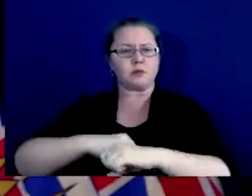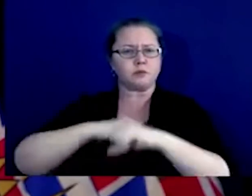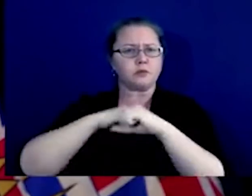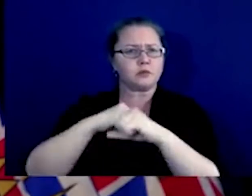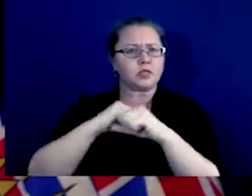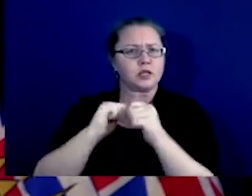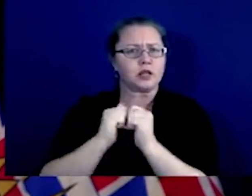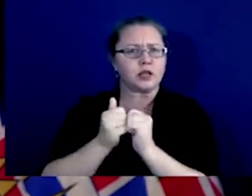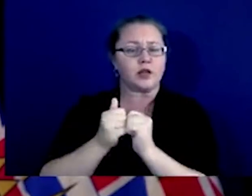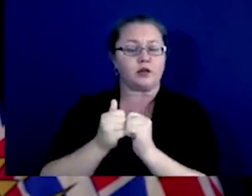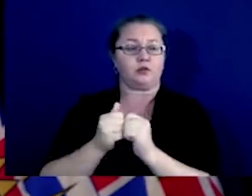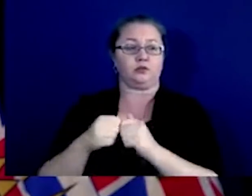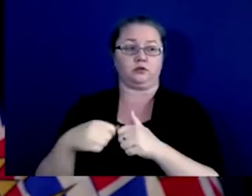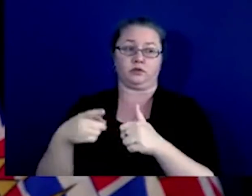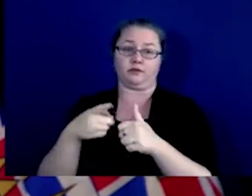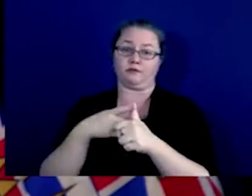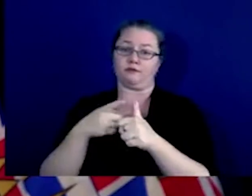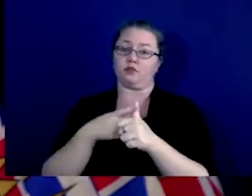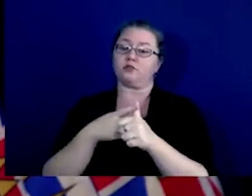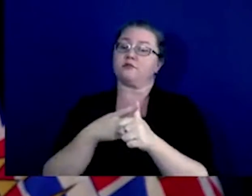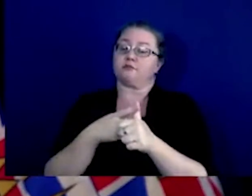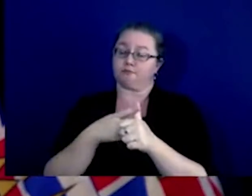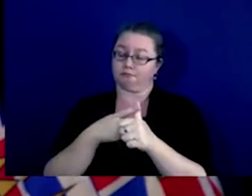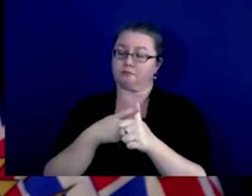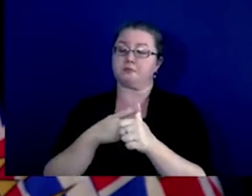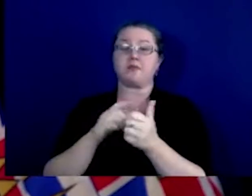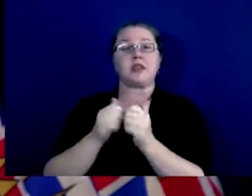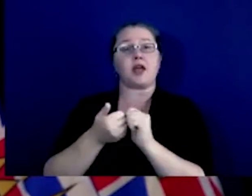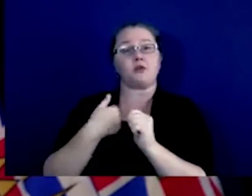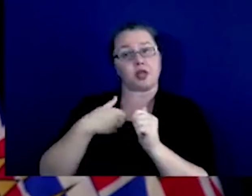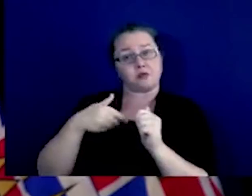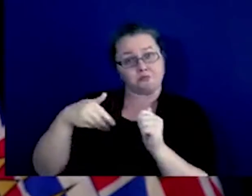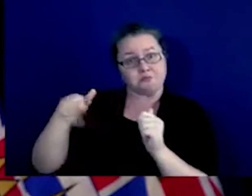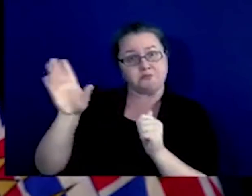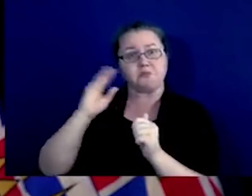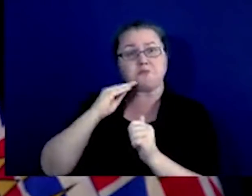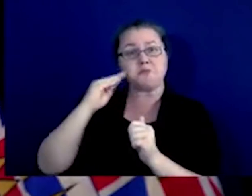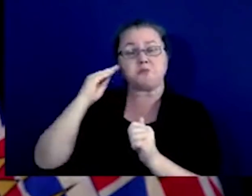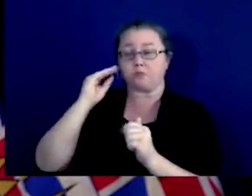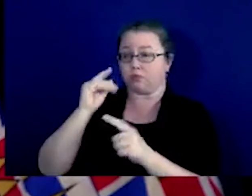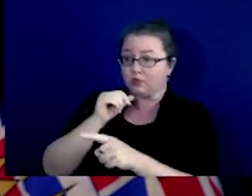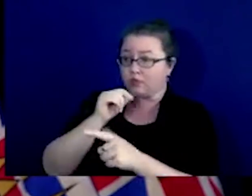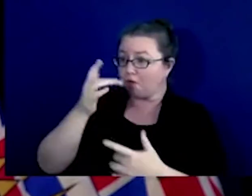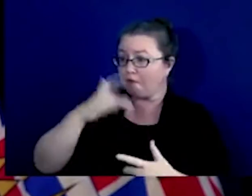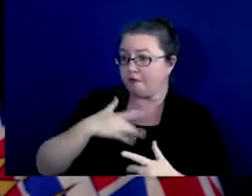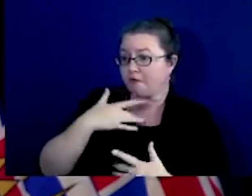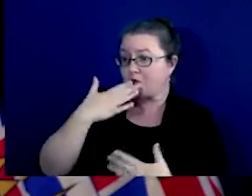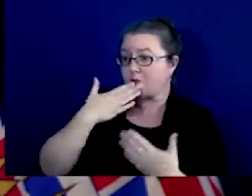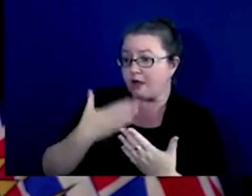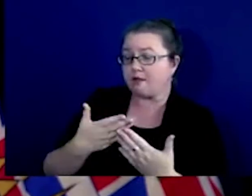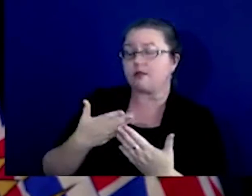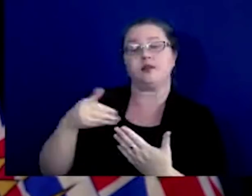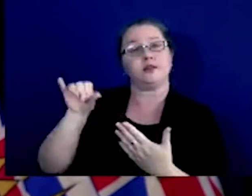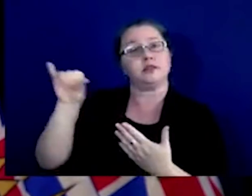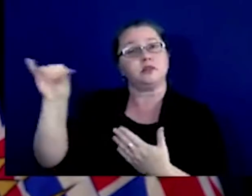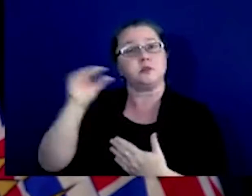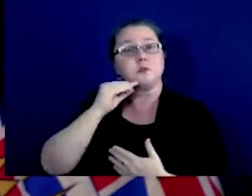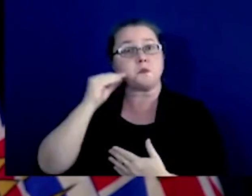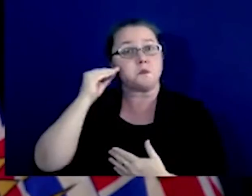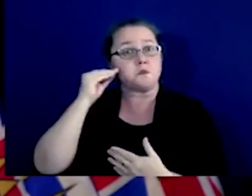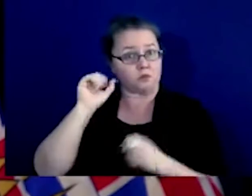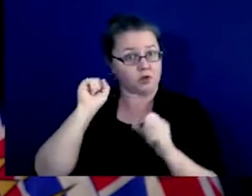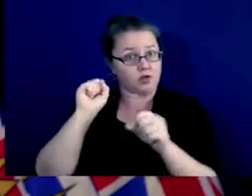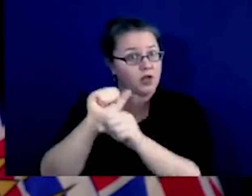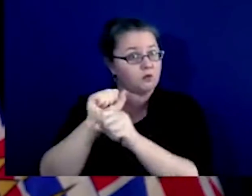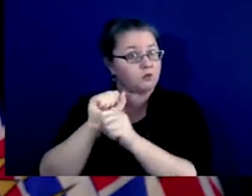and as we're heading into respiratory season, this is an important time to remind people so they can arrange to get tested if